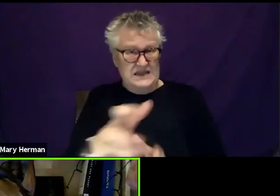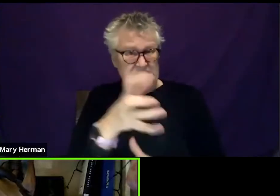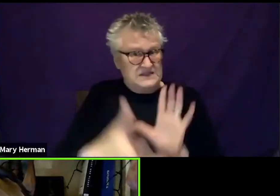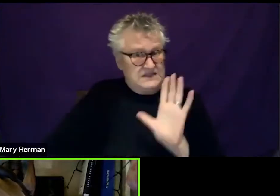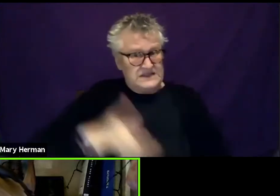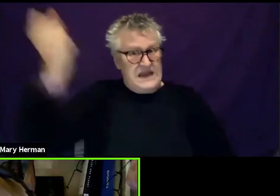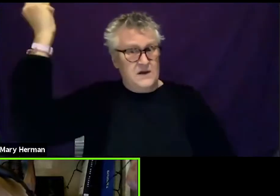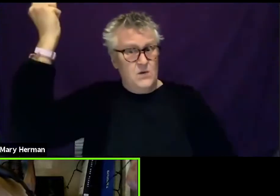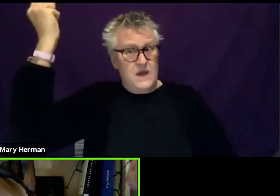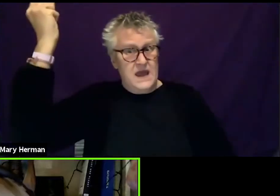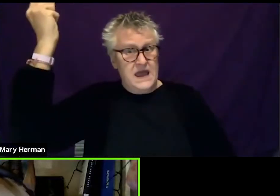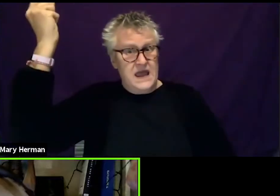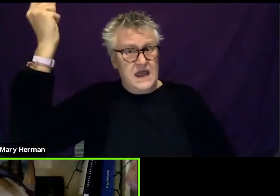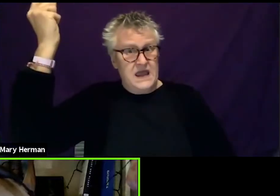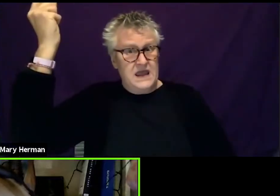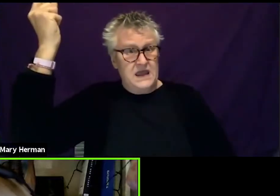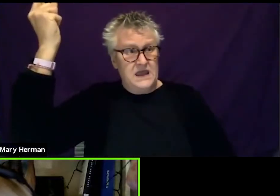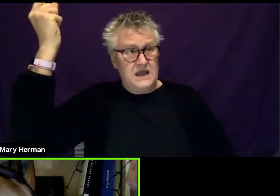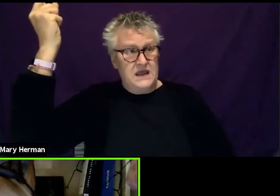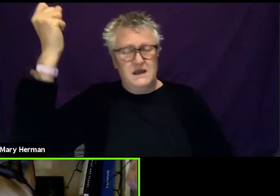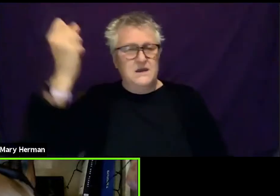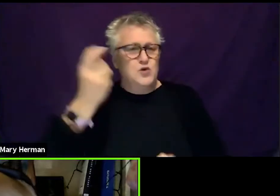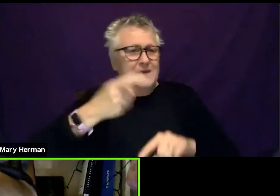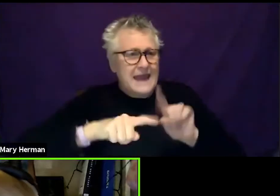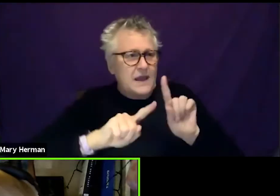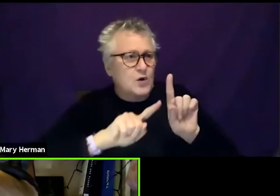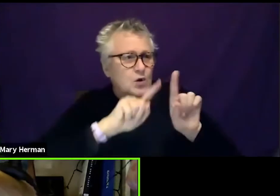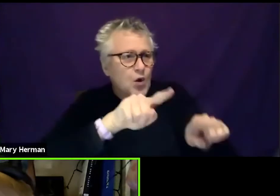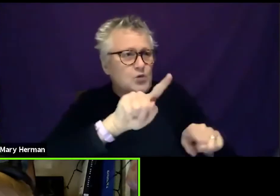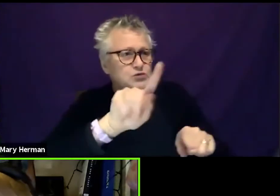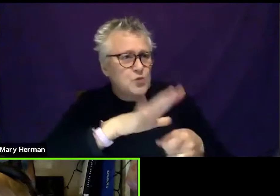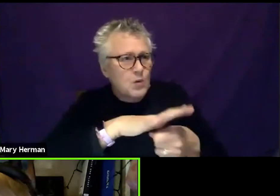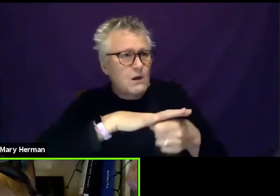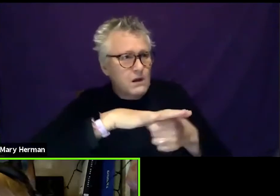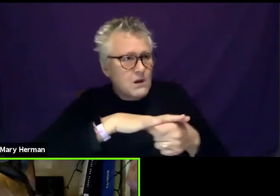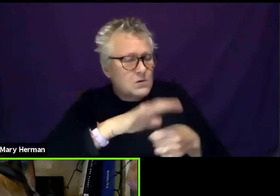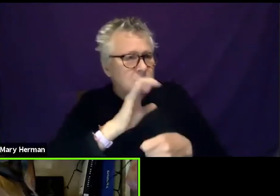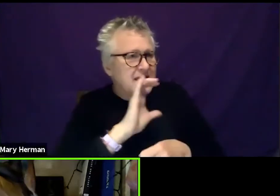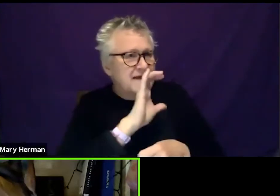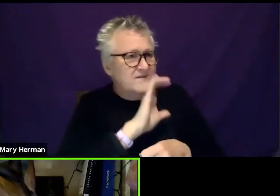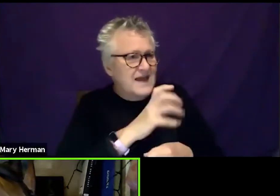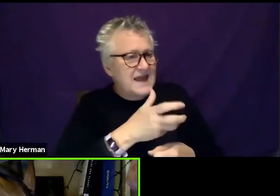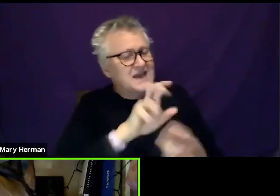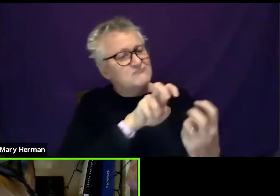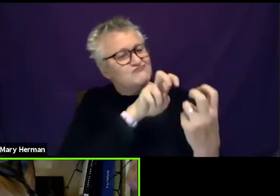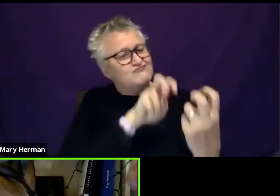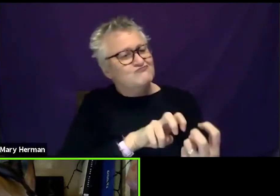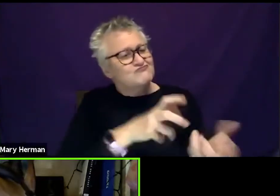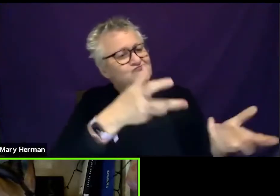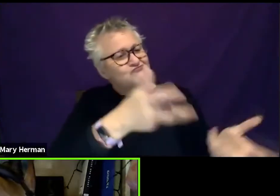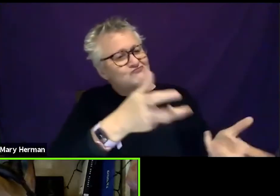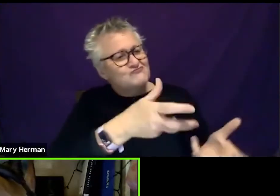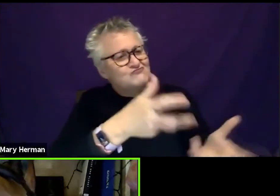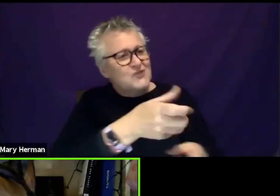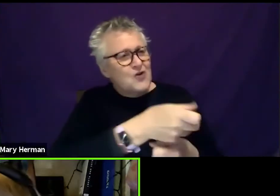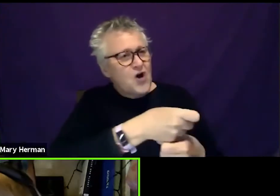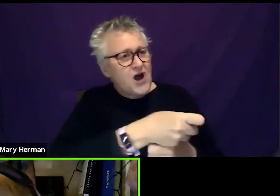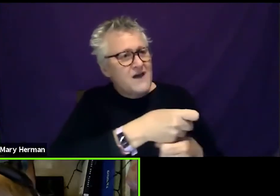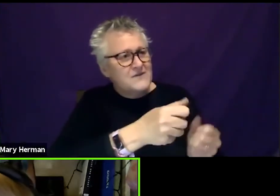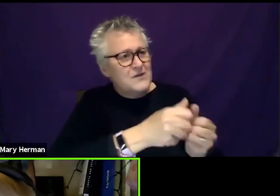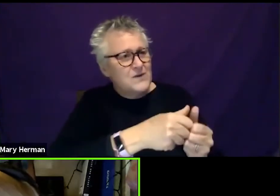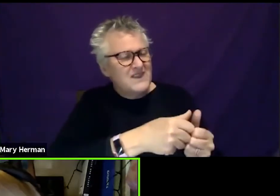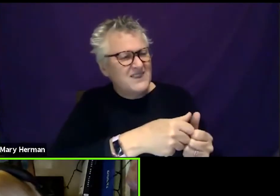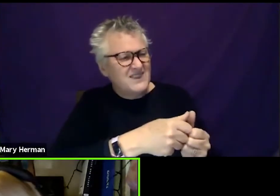coffee with the guy in your local cafe, or the water cooler moment at work, all